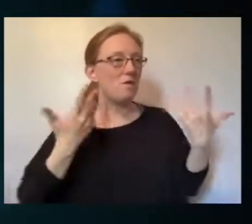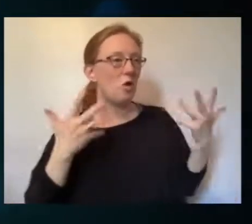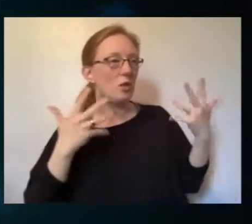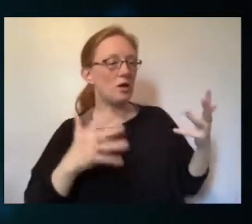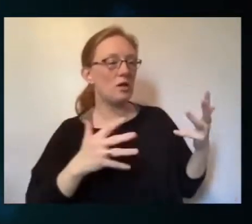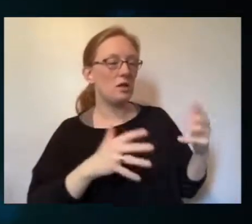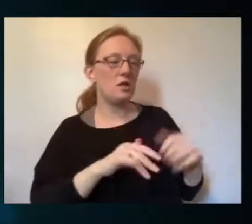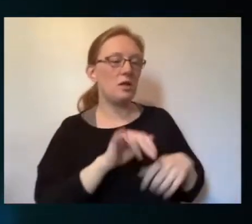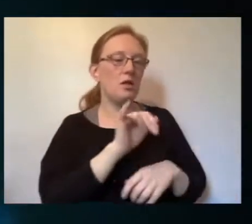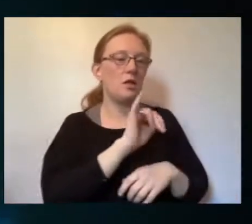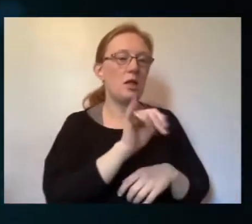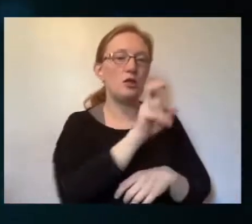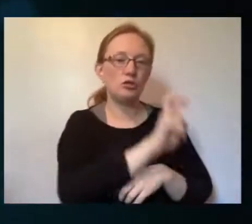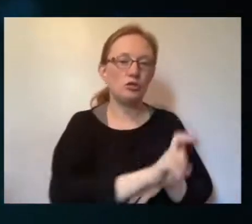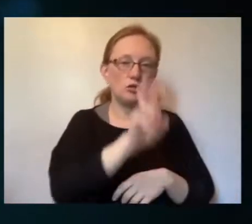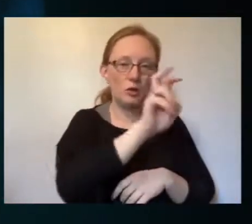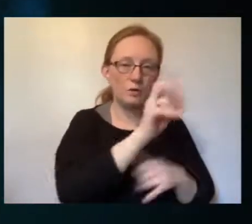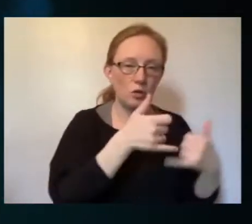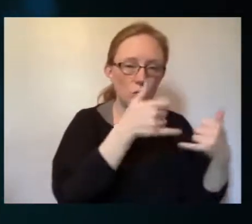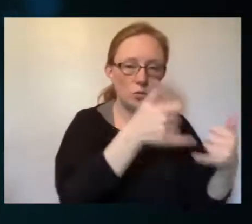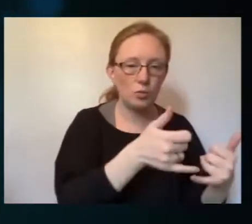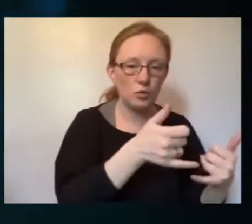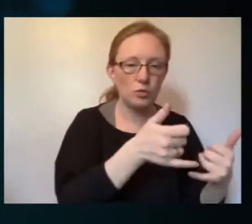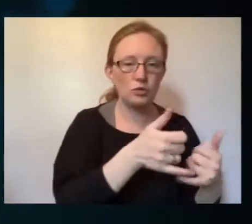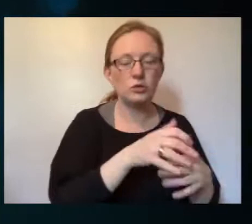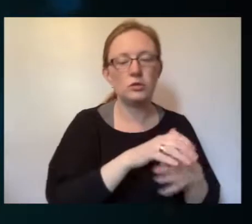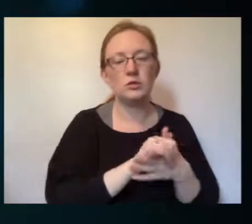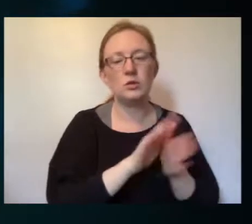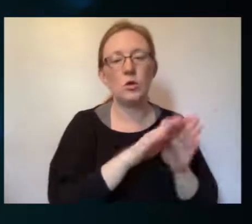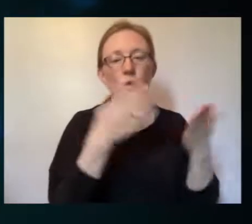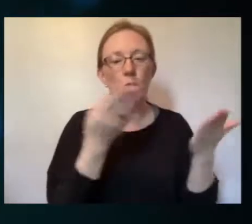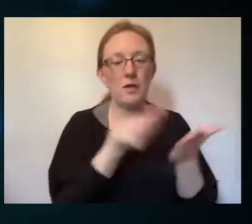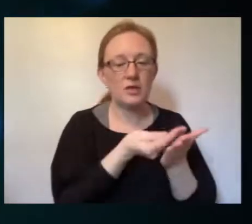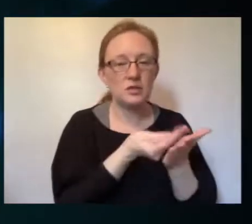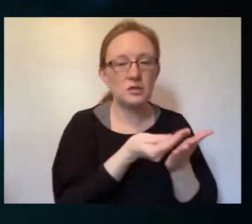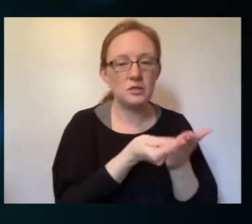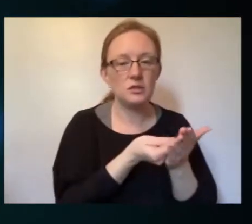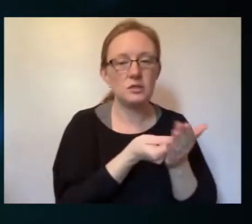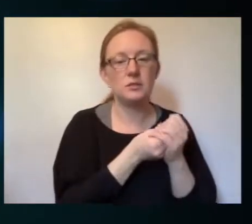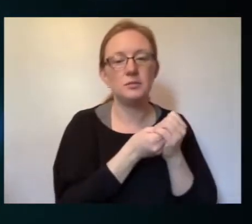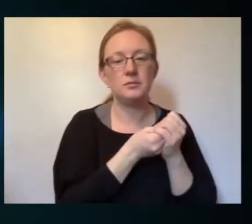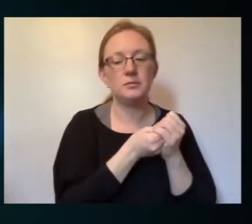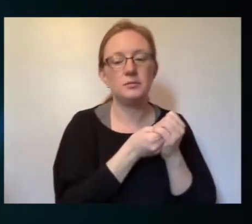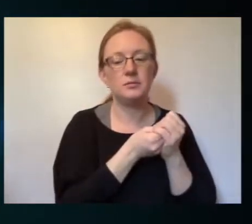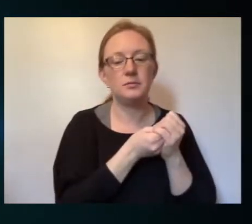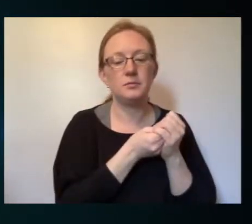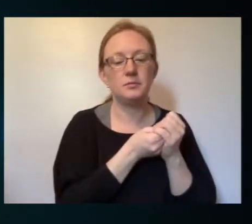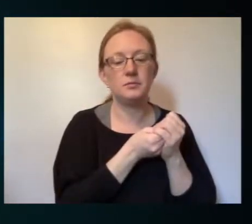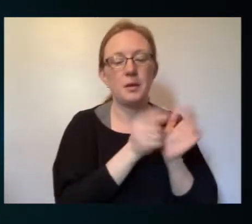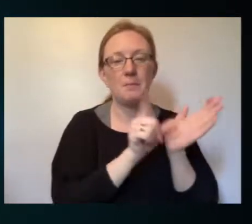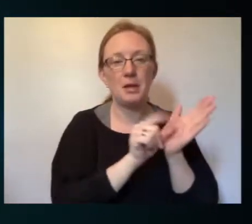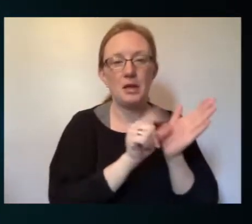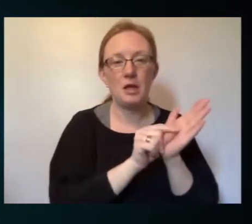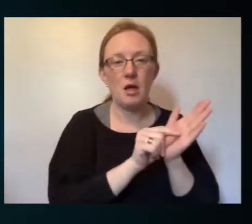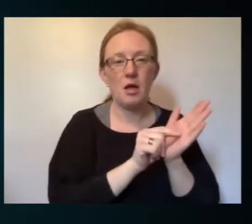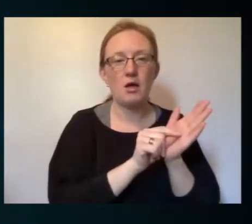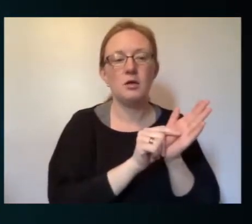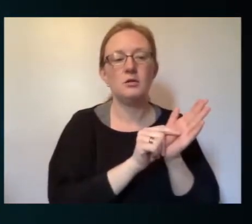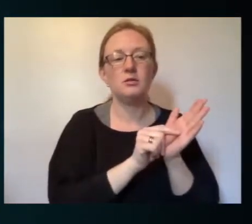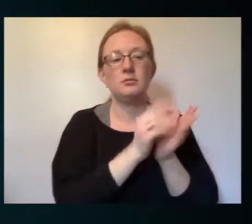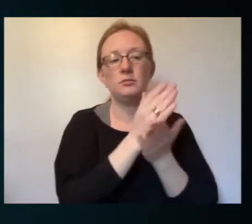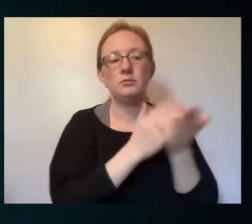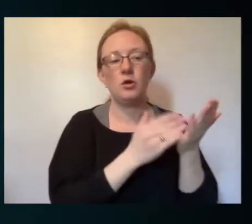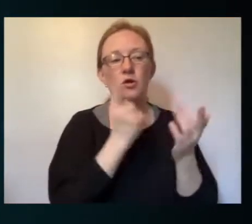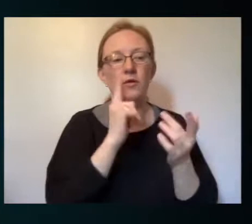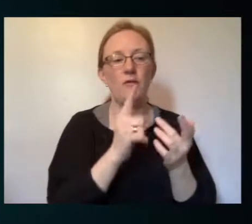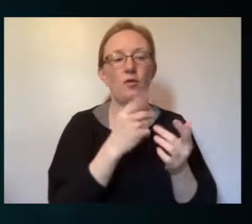Gary Marsden Travel Awards, the SIGCHI Development Fund. There's a medium publication section on the